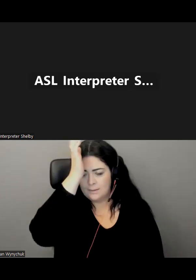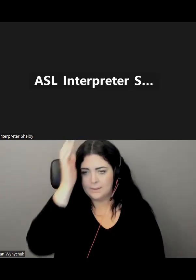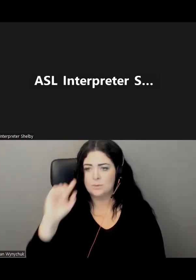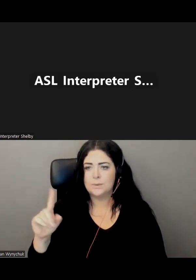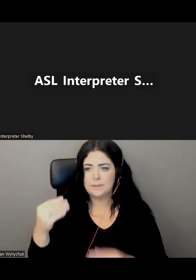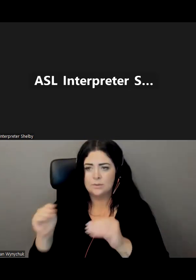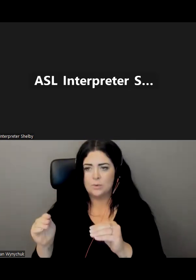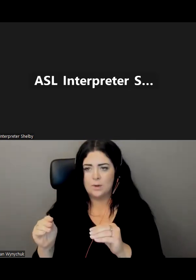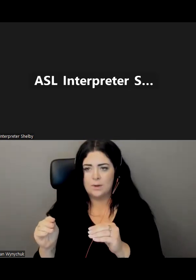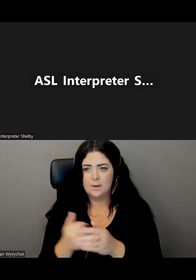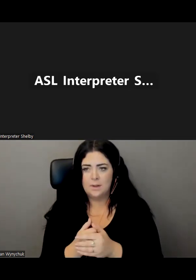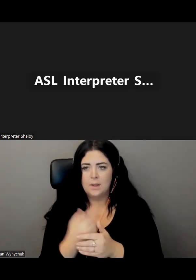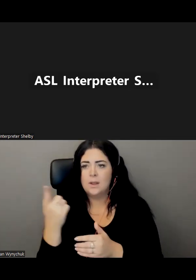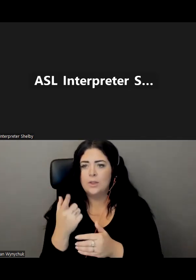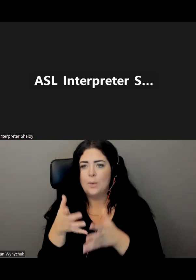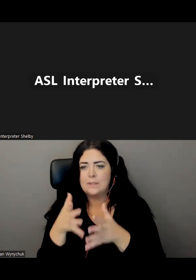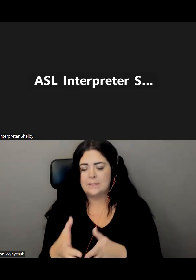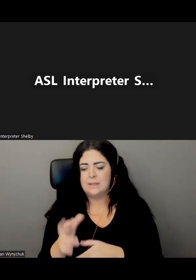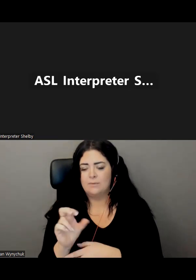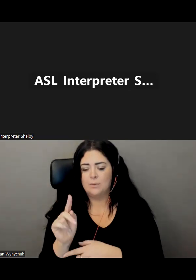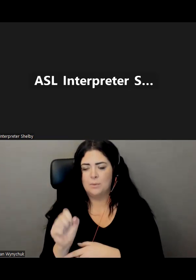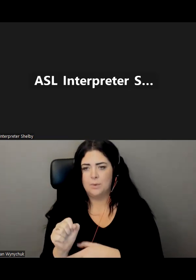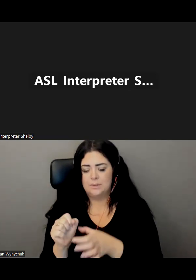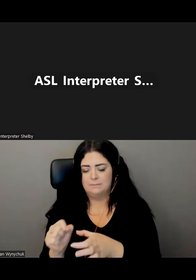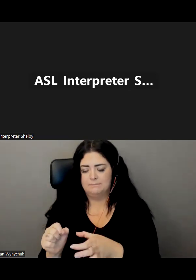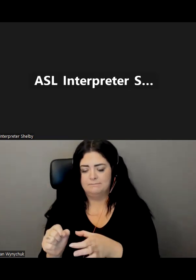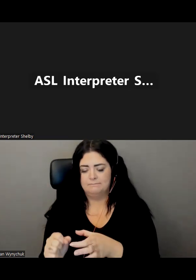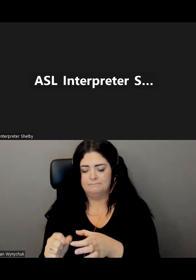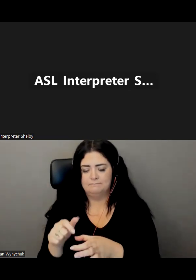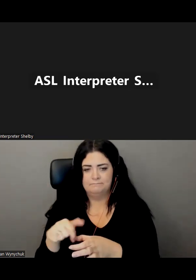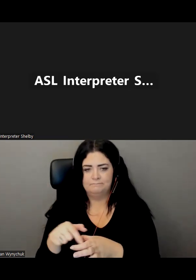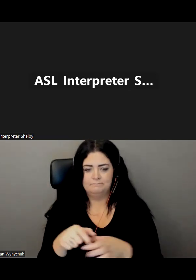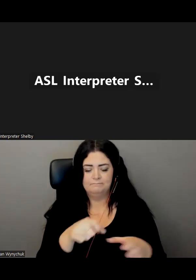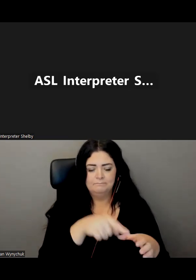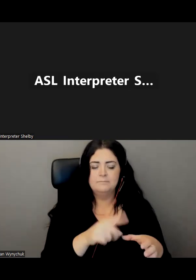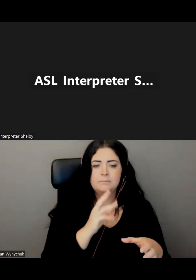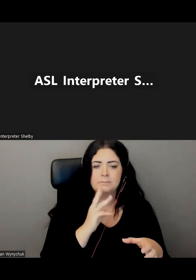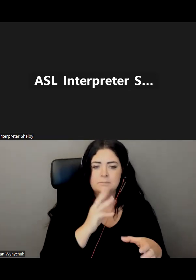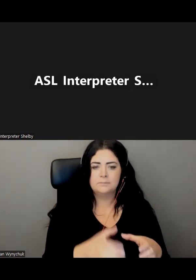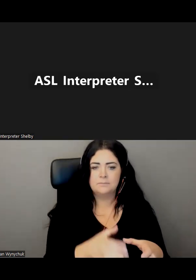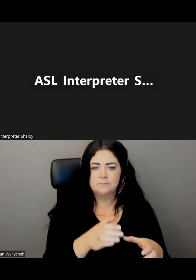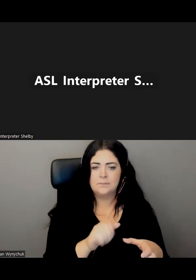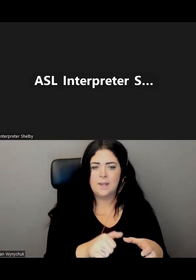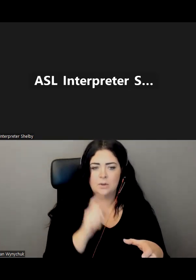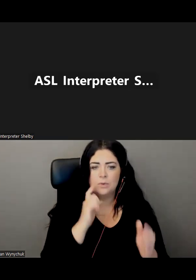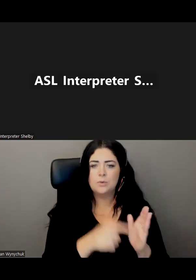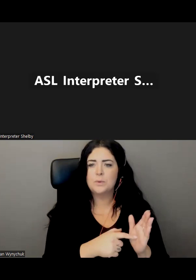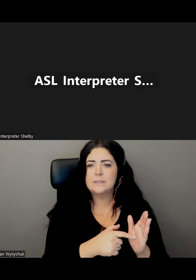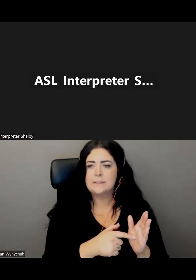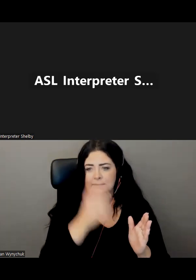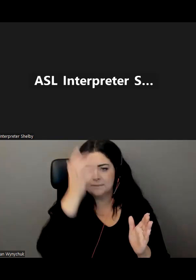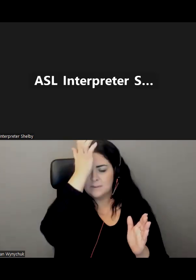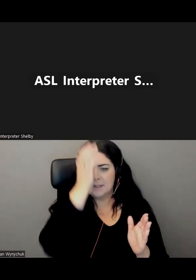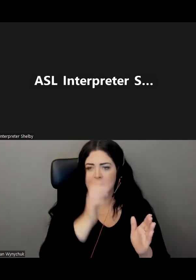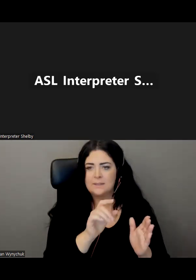those bottoms, they always leave the roots on them. You can actually pop that into some water and you'll notice you'll have some little leaves growing back up. You